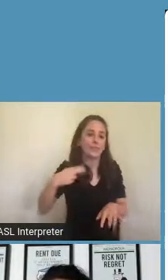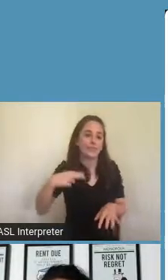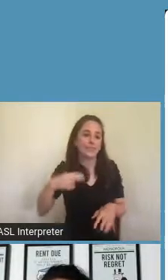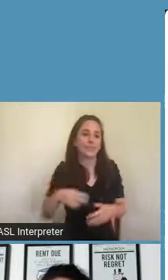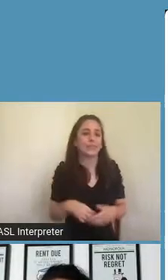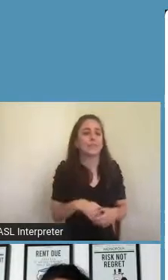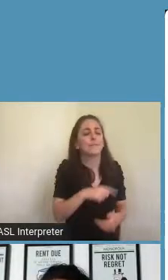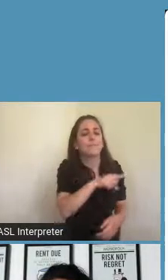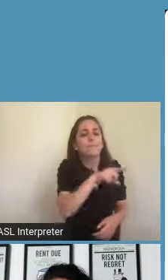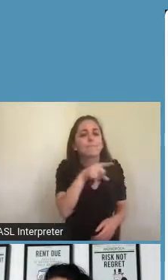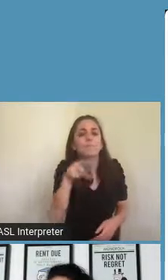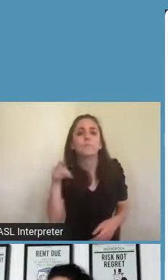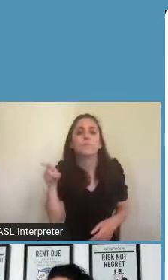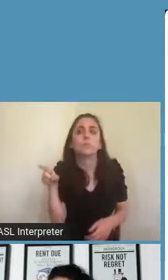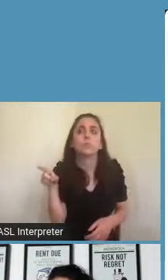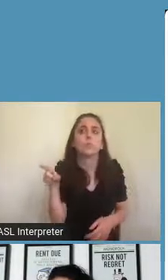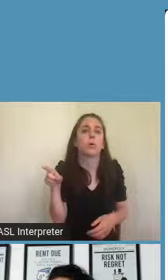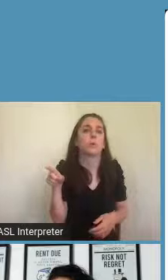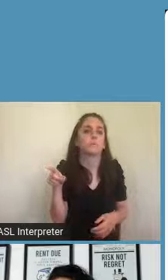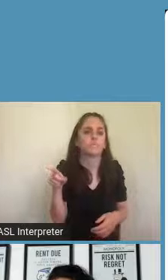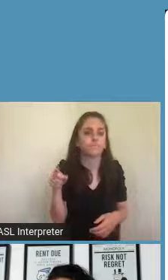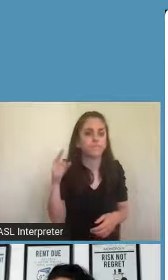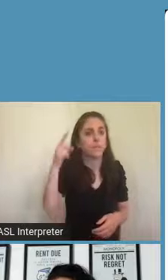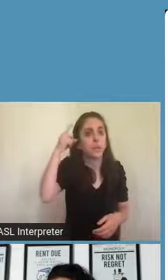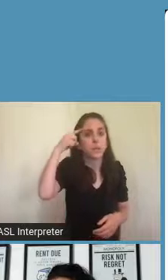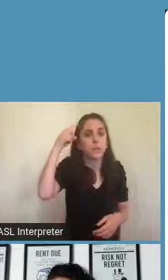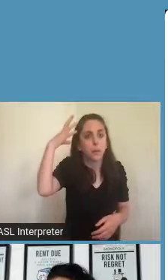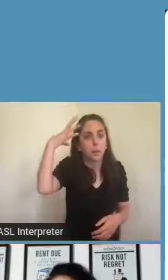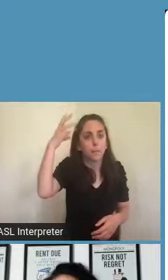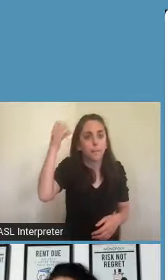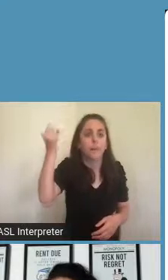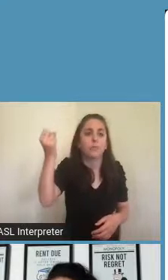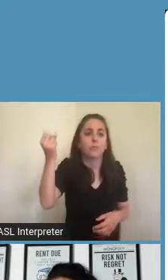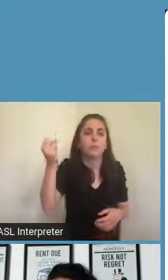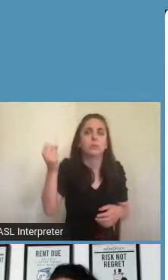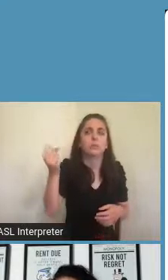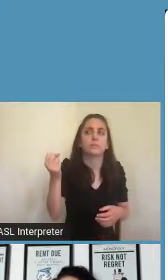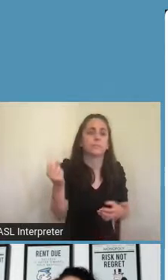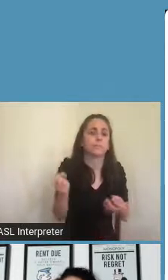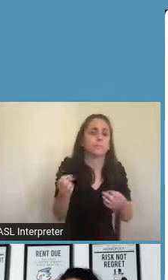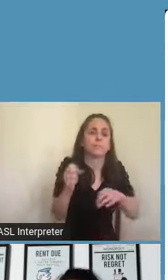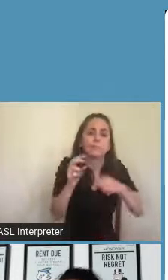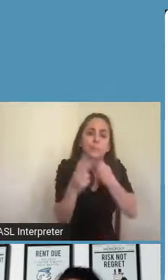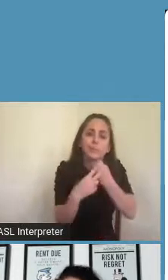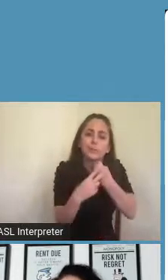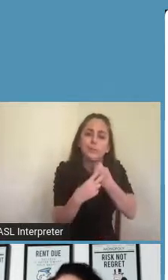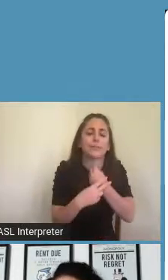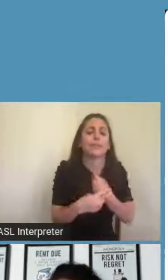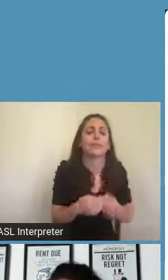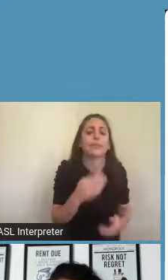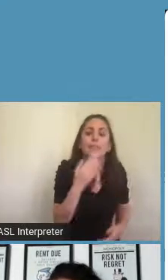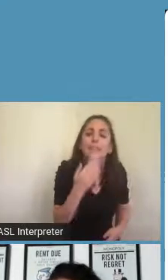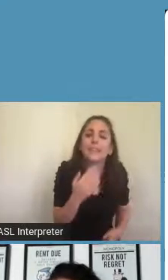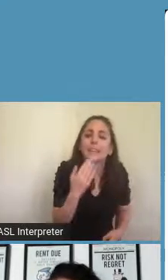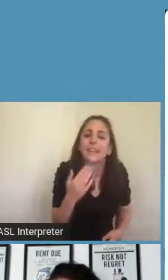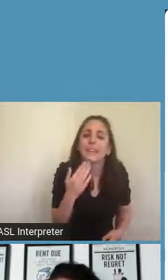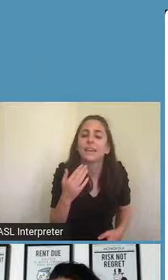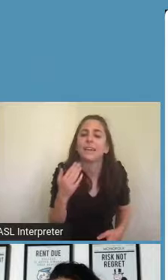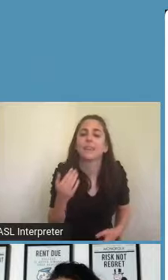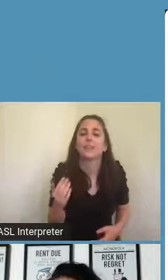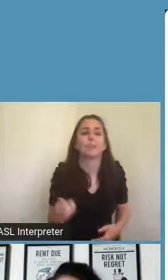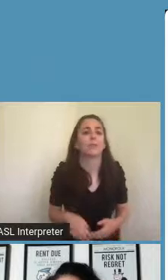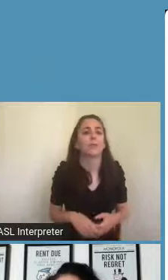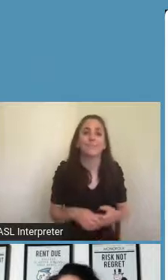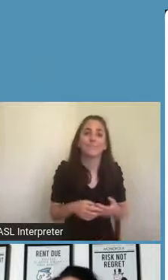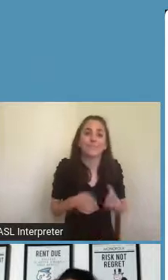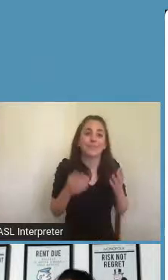very much hold the memories for so many of these important communities. So thank you. And I very much welcome your